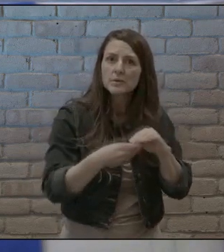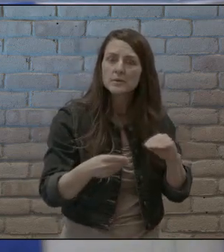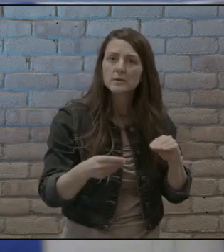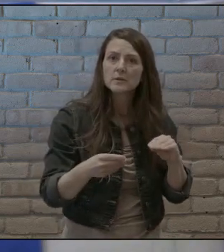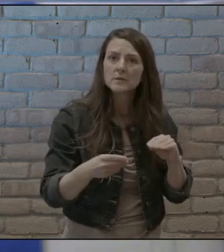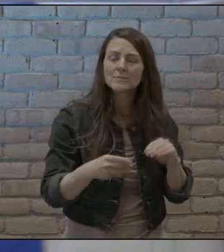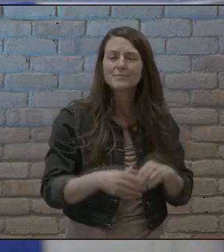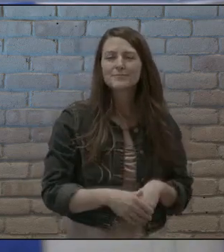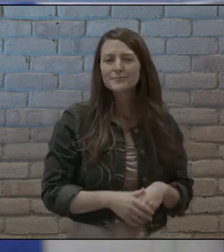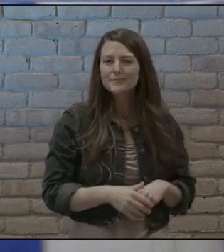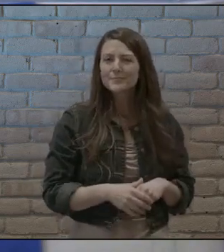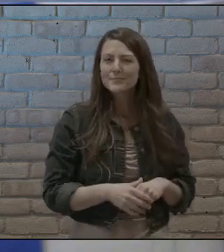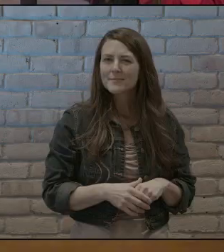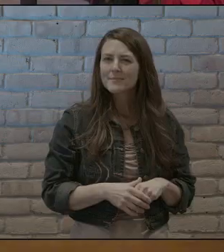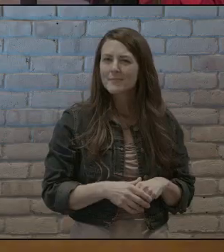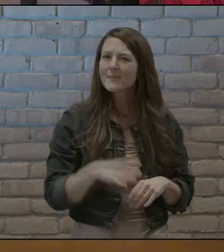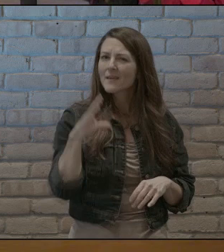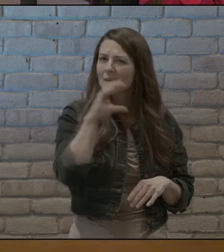And guess what?